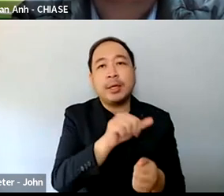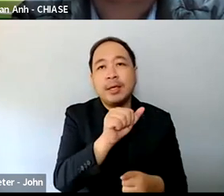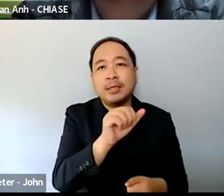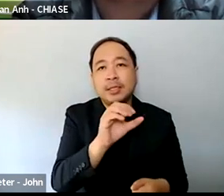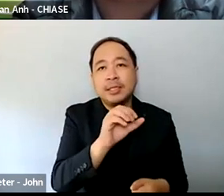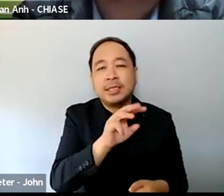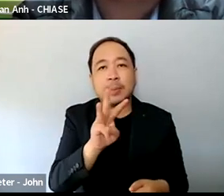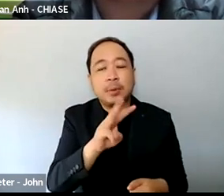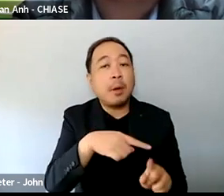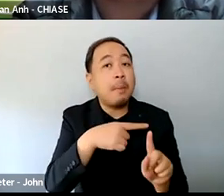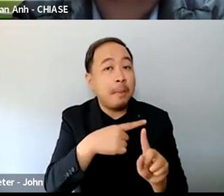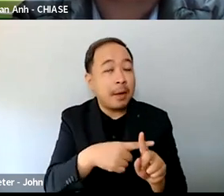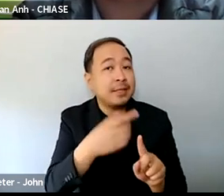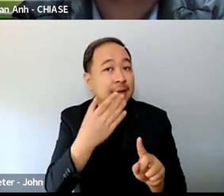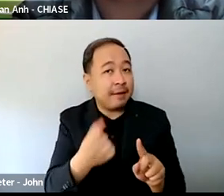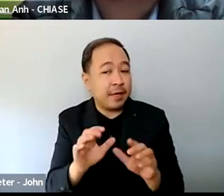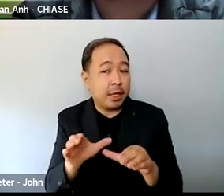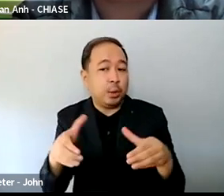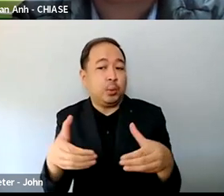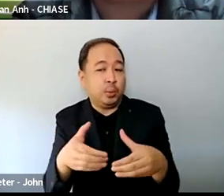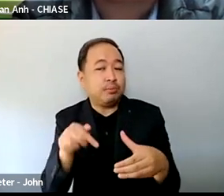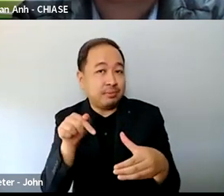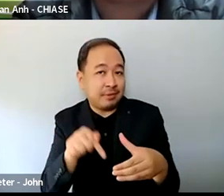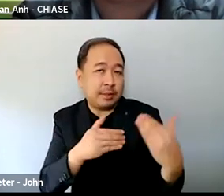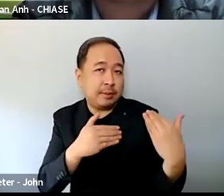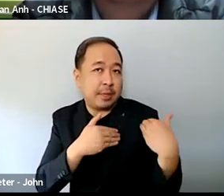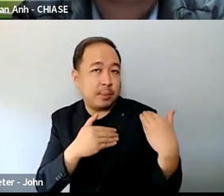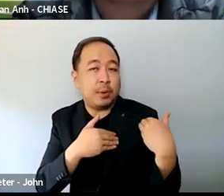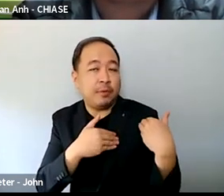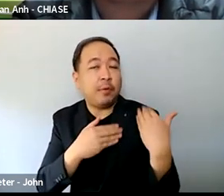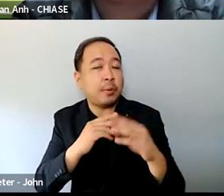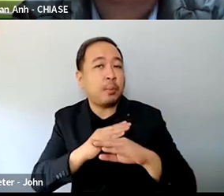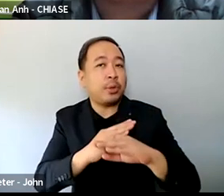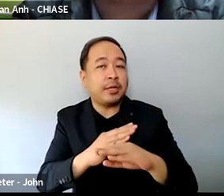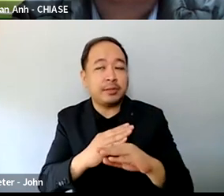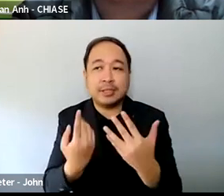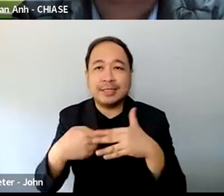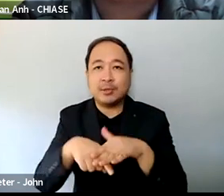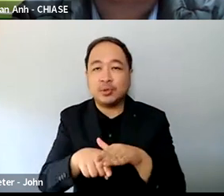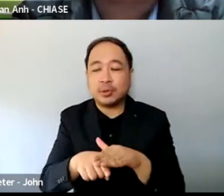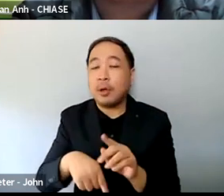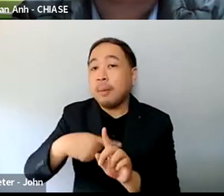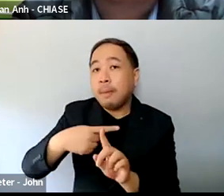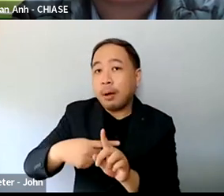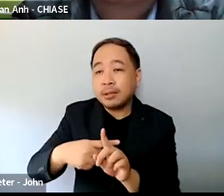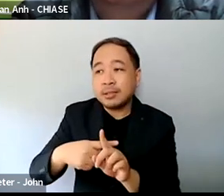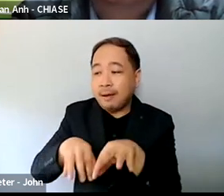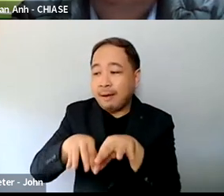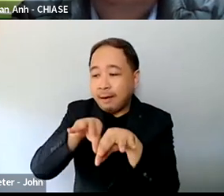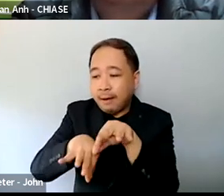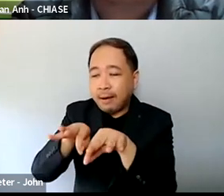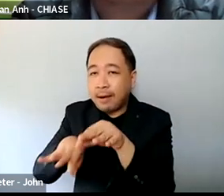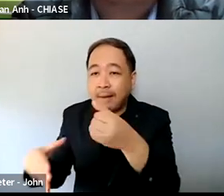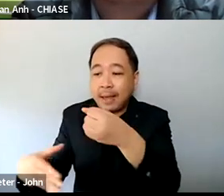on protection, gender inclusion. We have the agriculture sector, who has adopted their guidelines